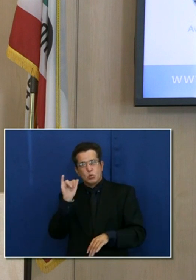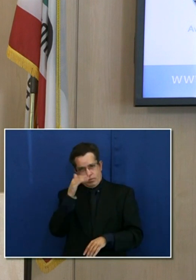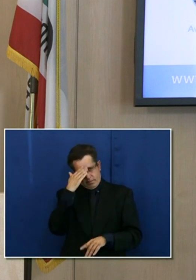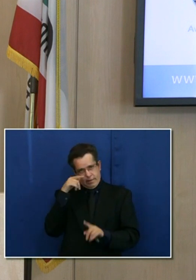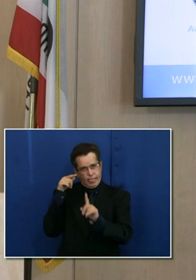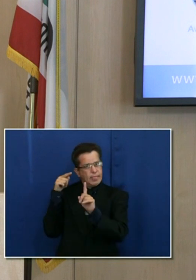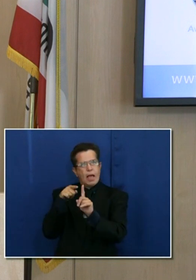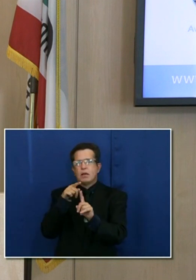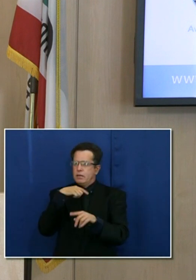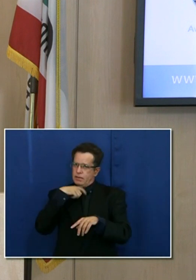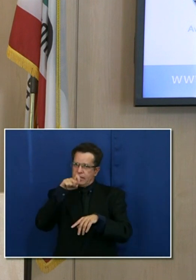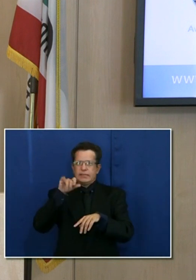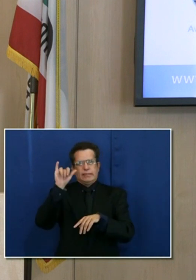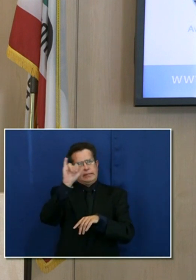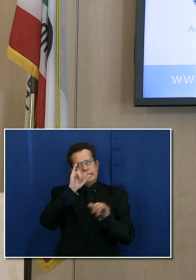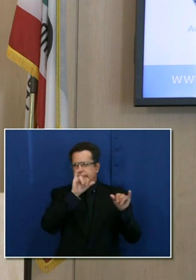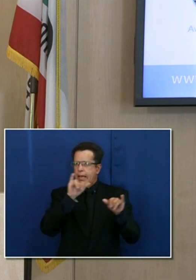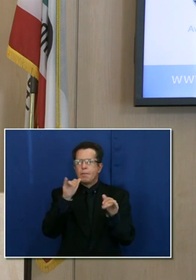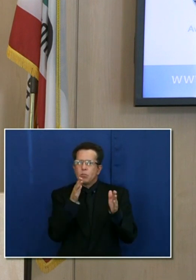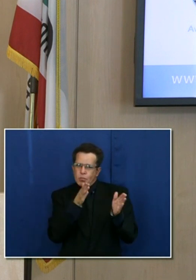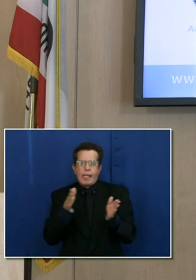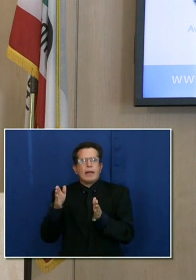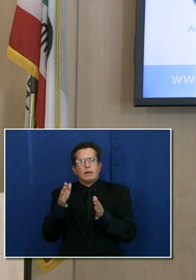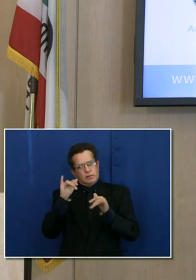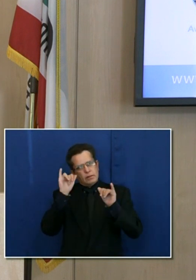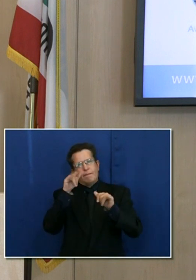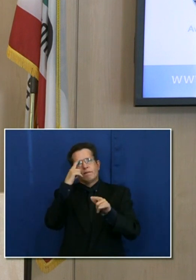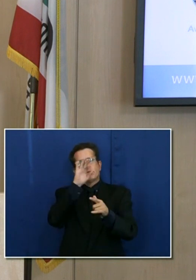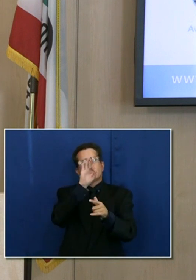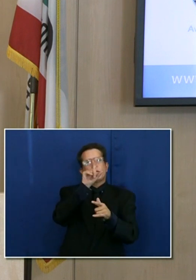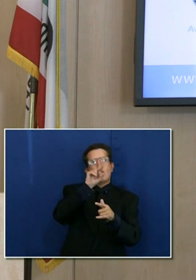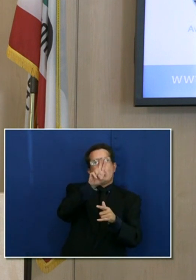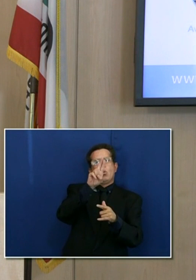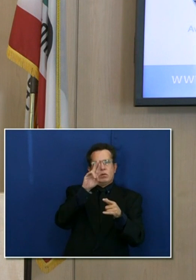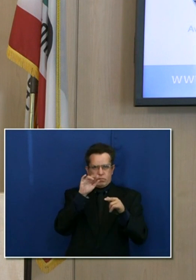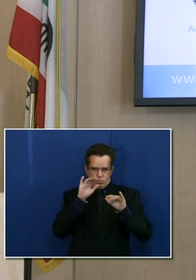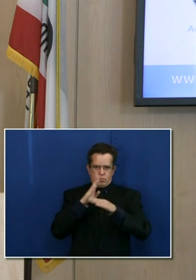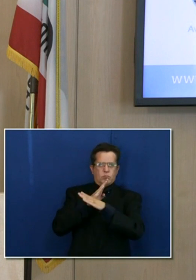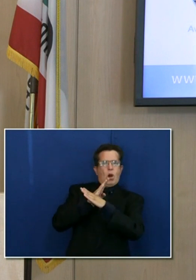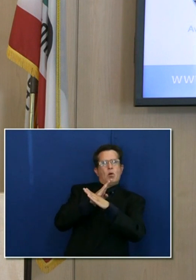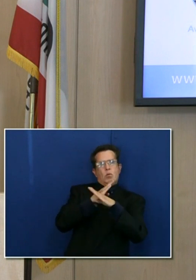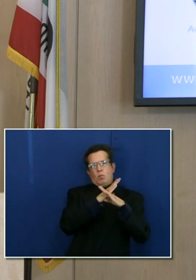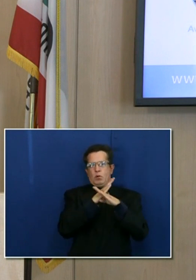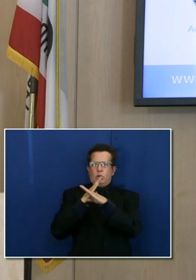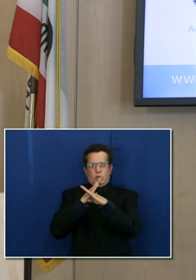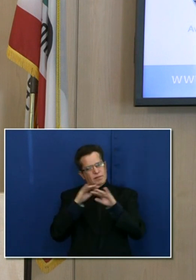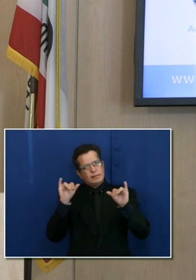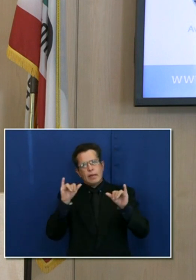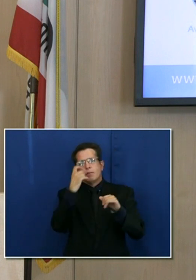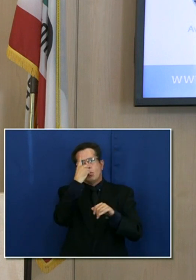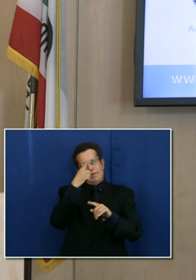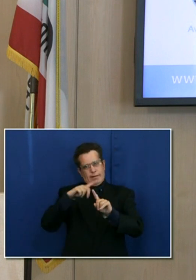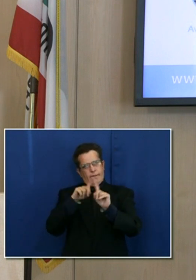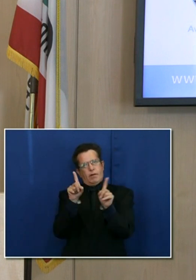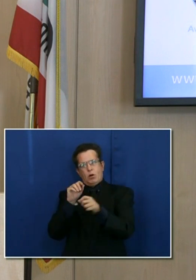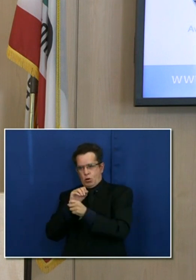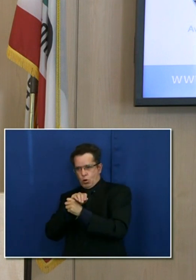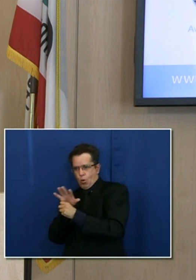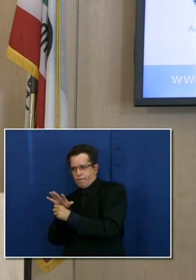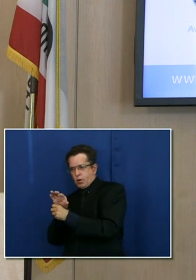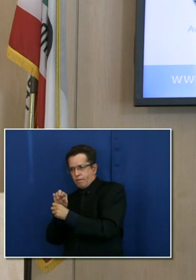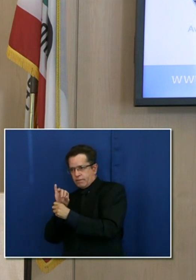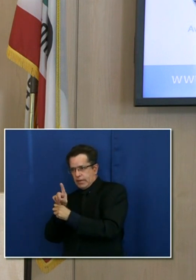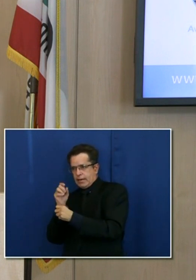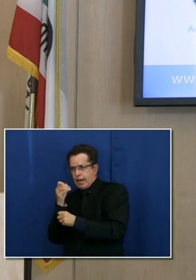COVID-19 are also helpful for flu prevention. However, one big difference between COVID-19 and the